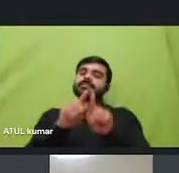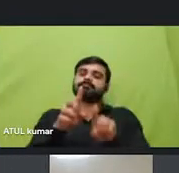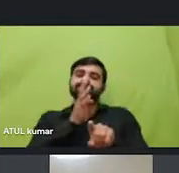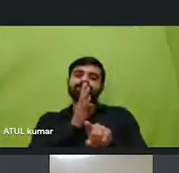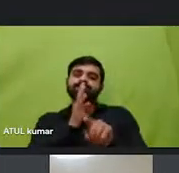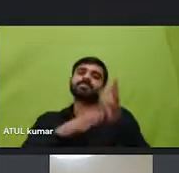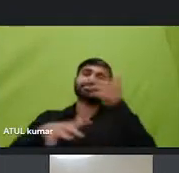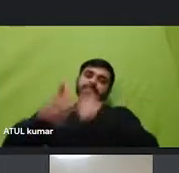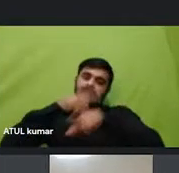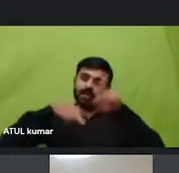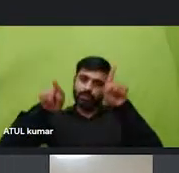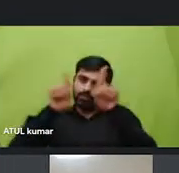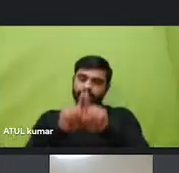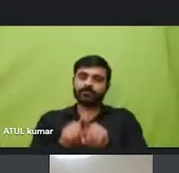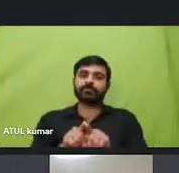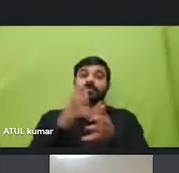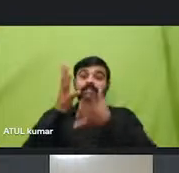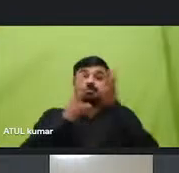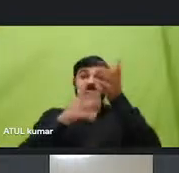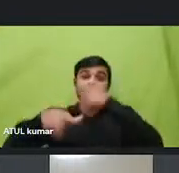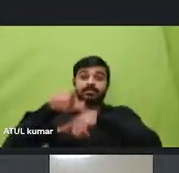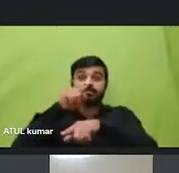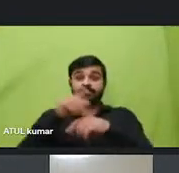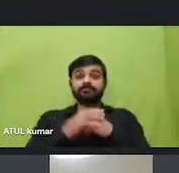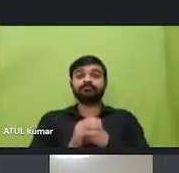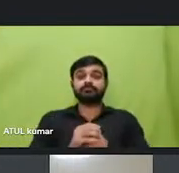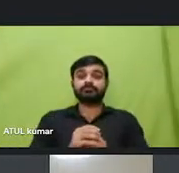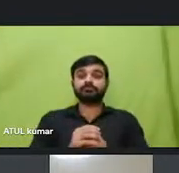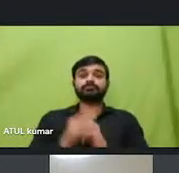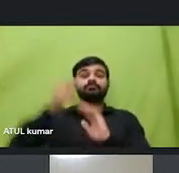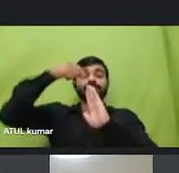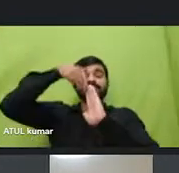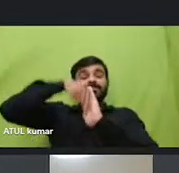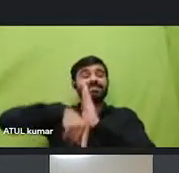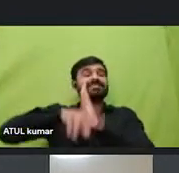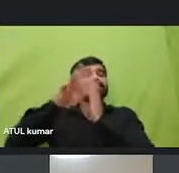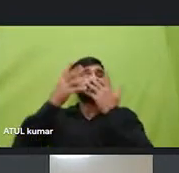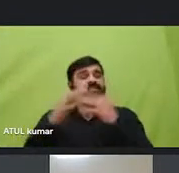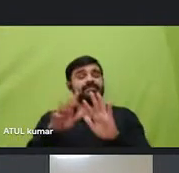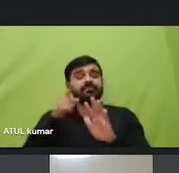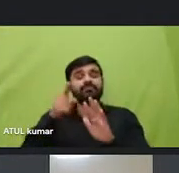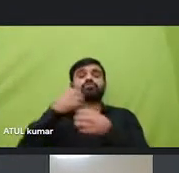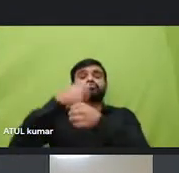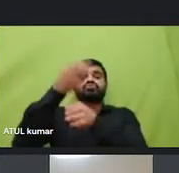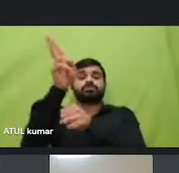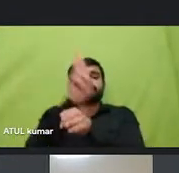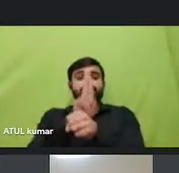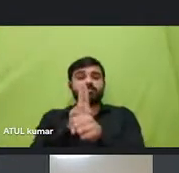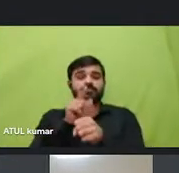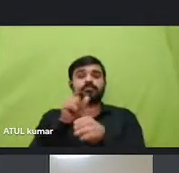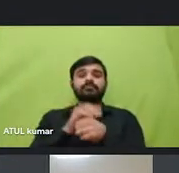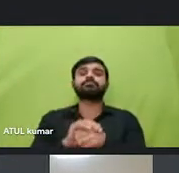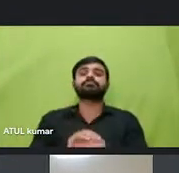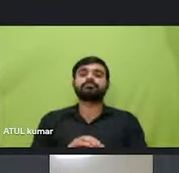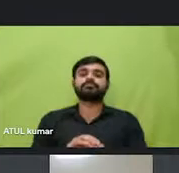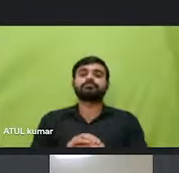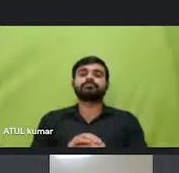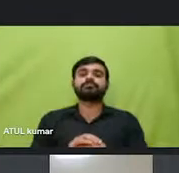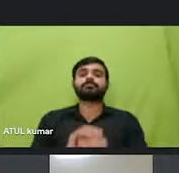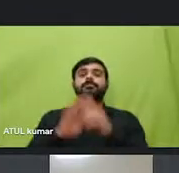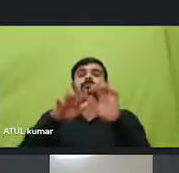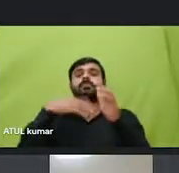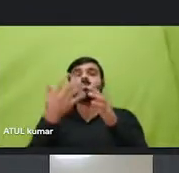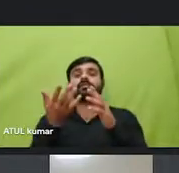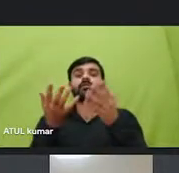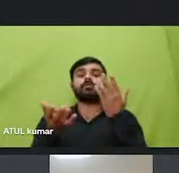sign language. And sign languages indeed do have their own grammars, and they